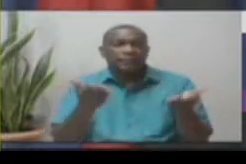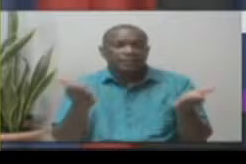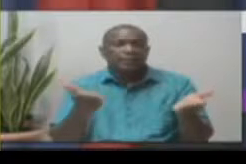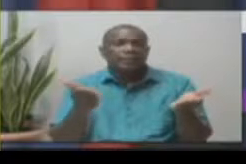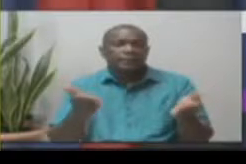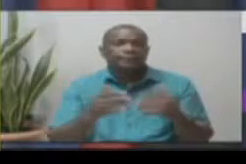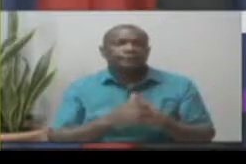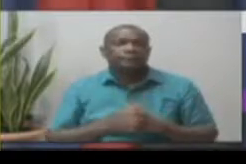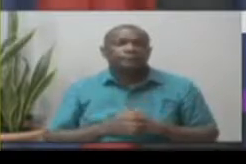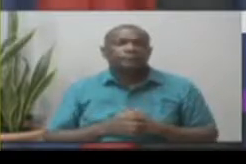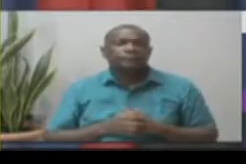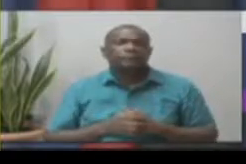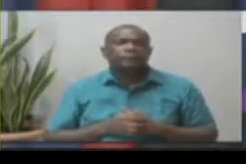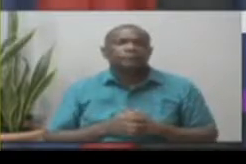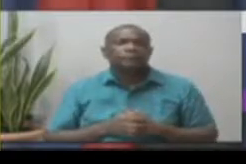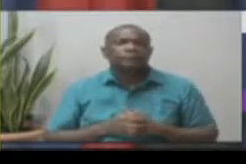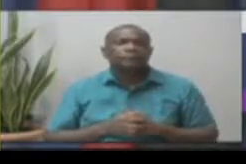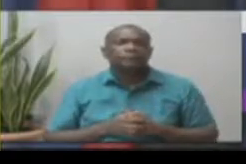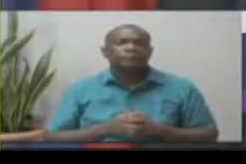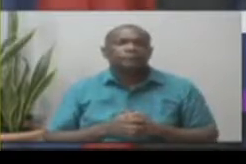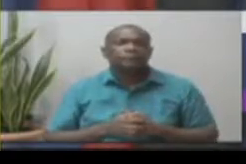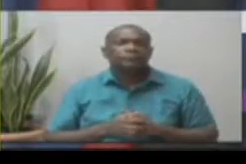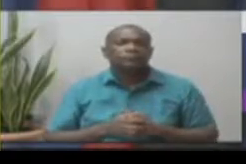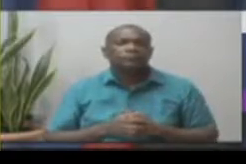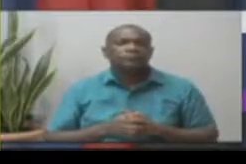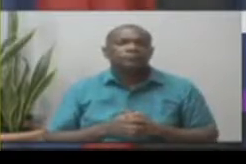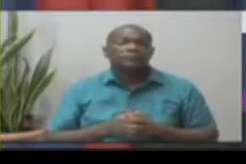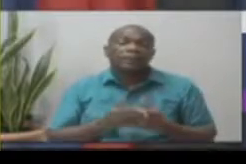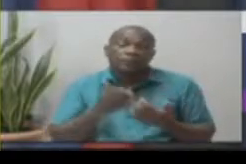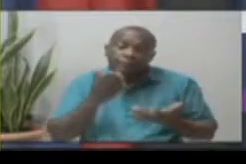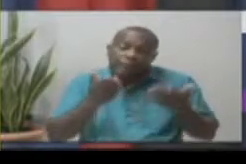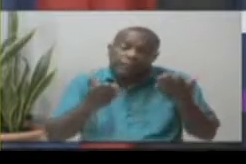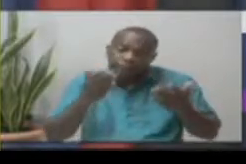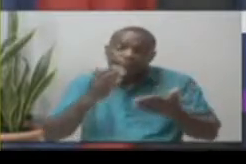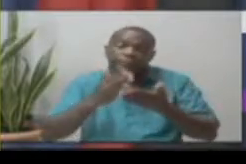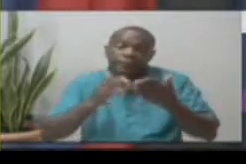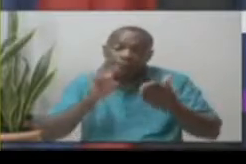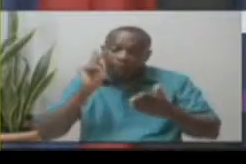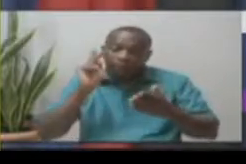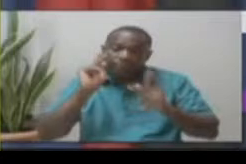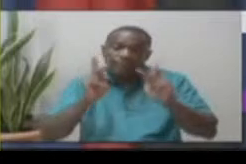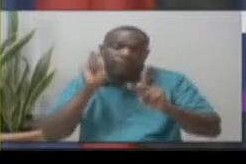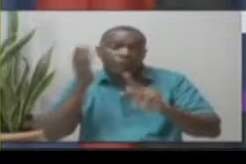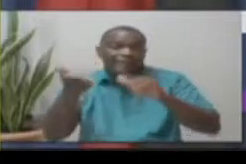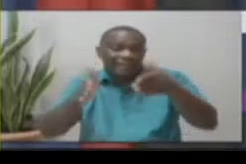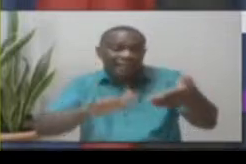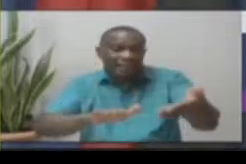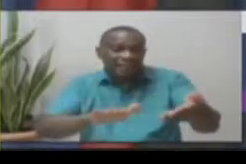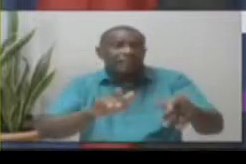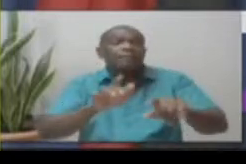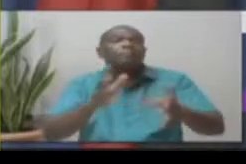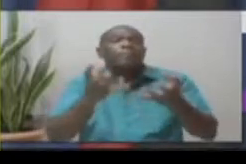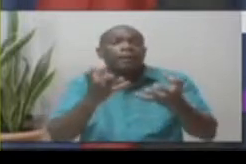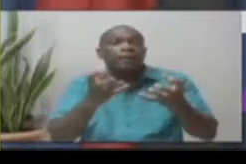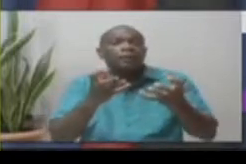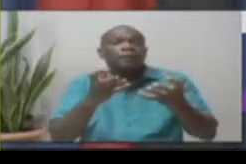statistically, we may get mortality out of that. But we like to minimize it.